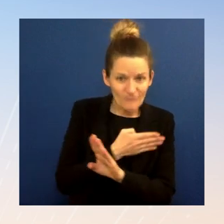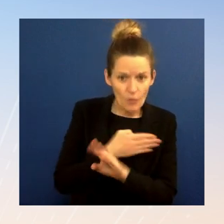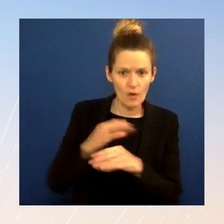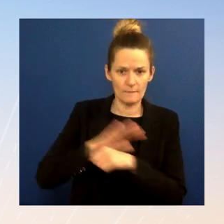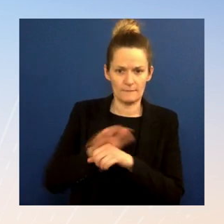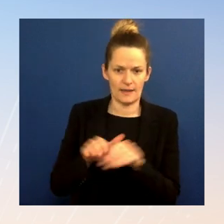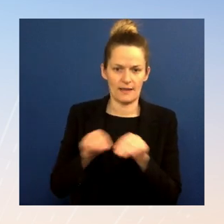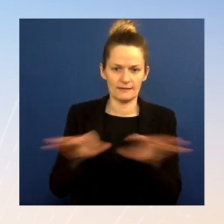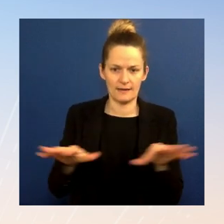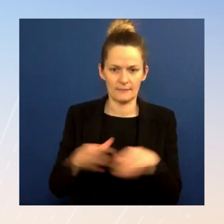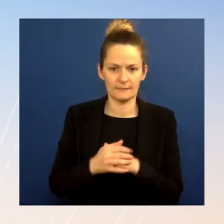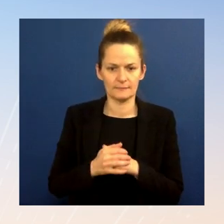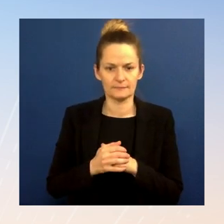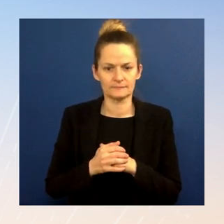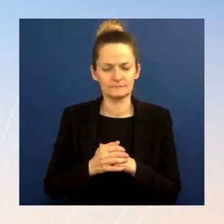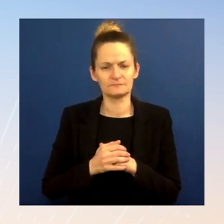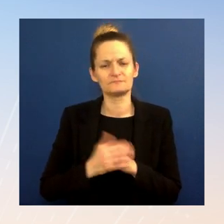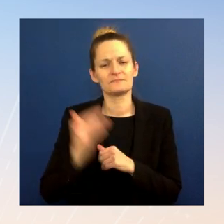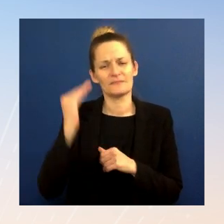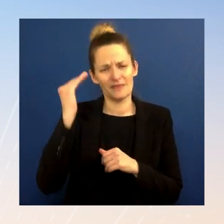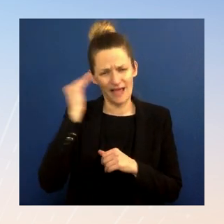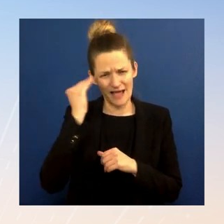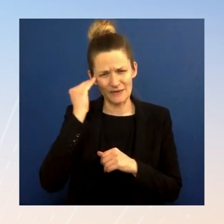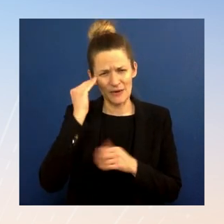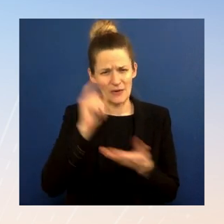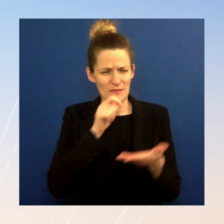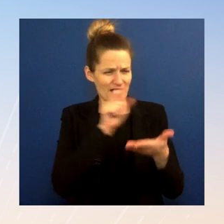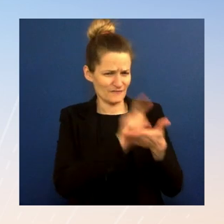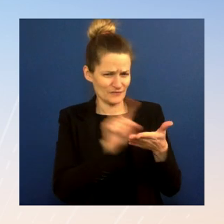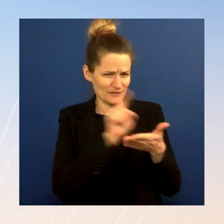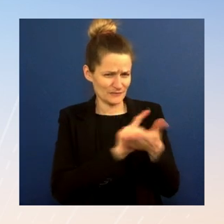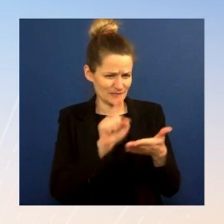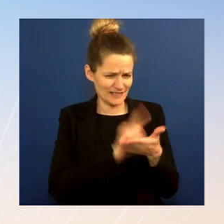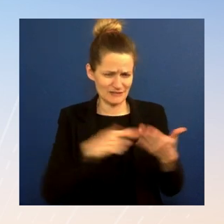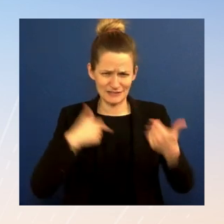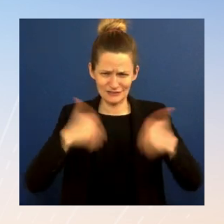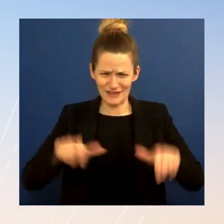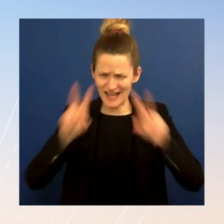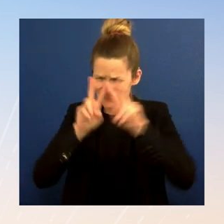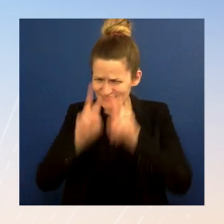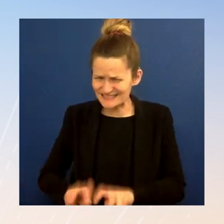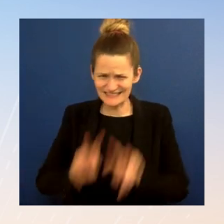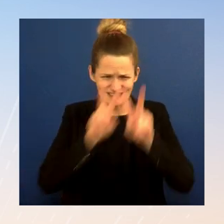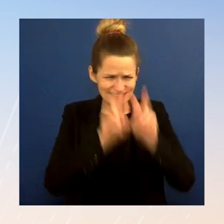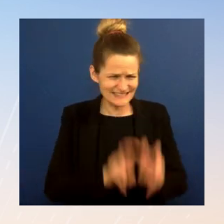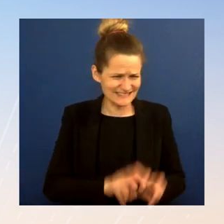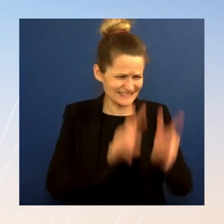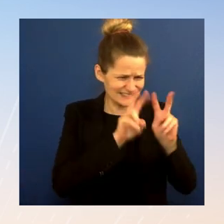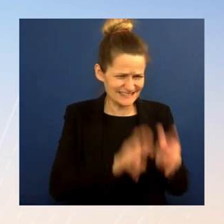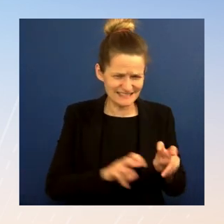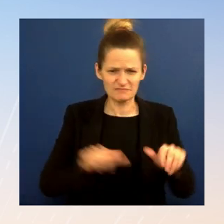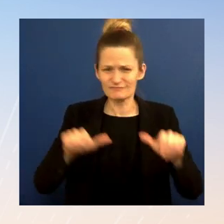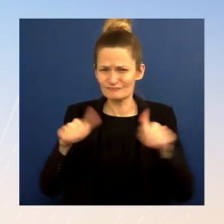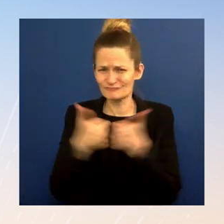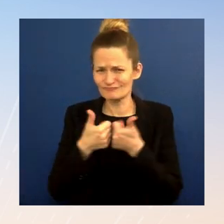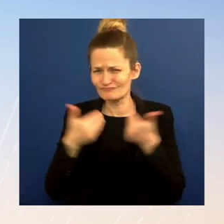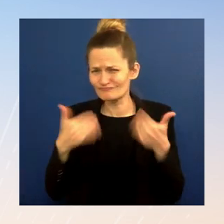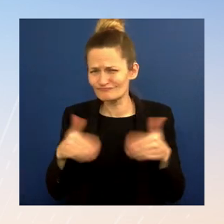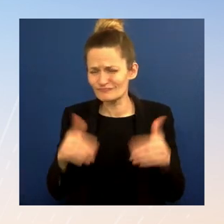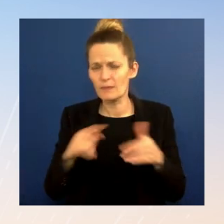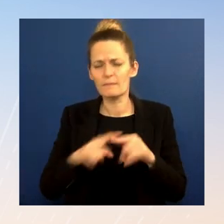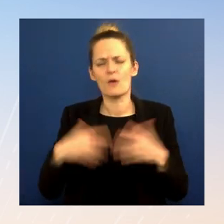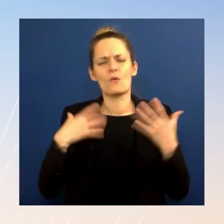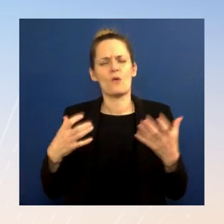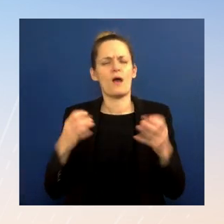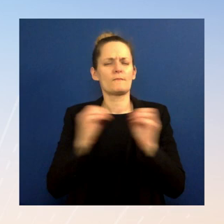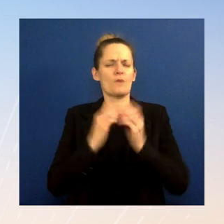week or month to month, so it's important to focus on the broader trends. And those trends show remarkable progress across our economy over the last year,